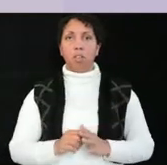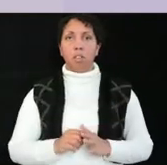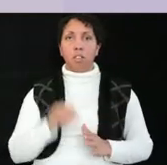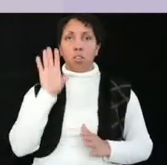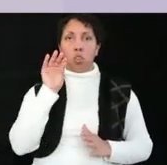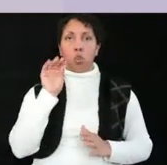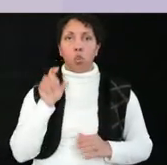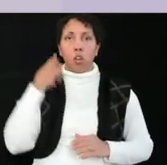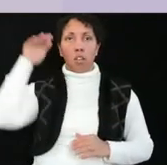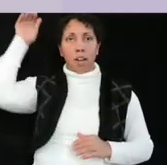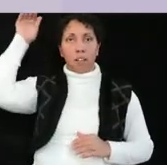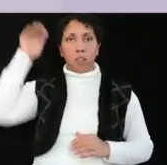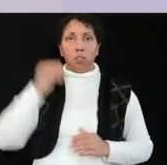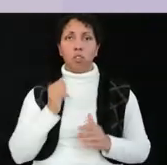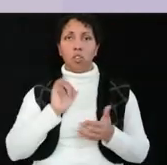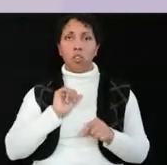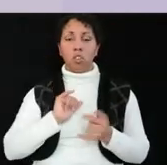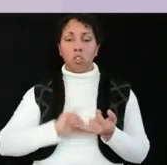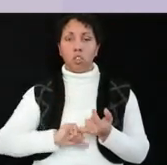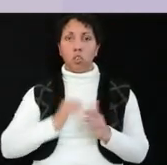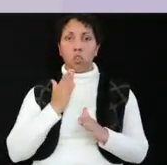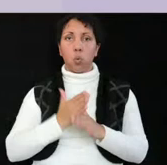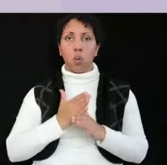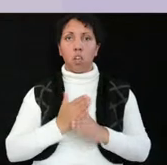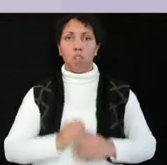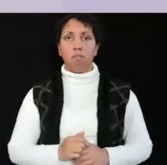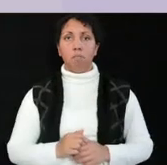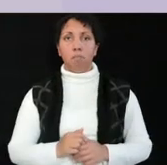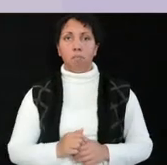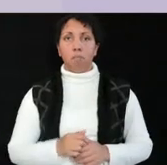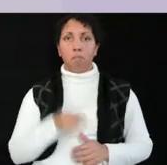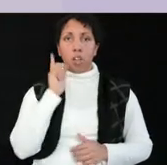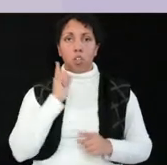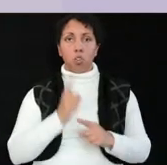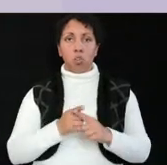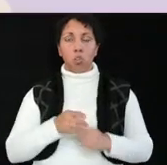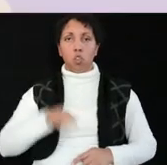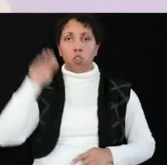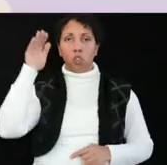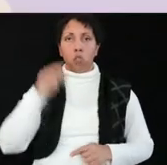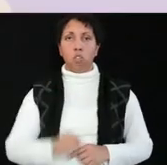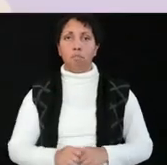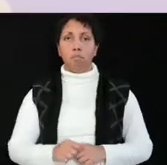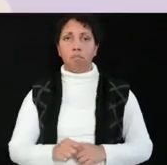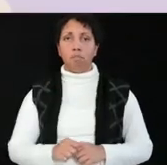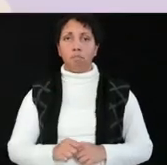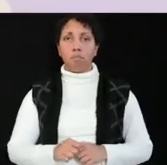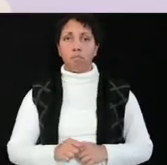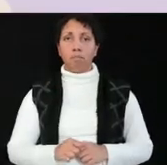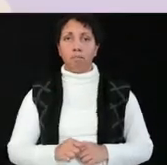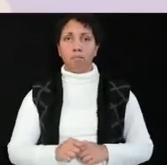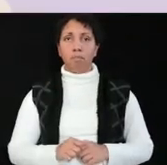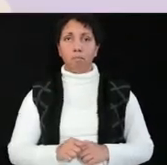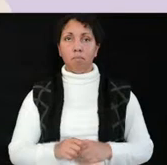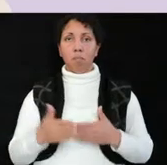to carers and the social worker. I always tell a child what's happening. Is there anyone else in